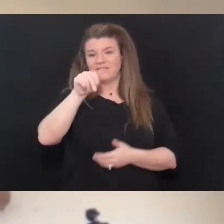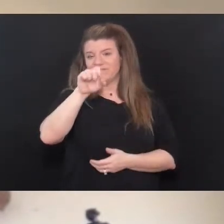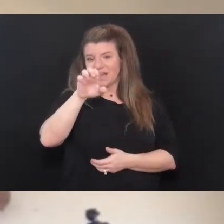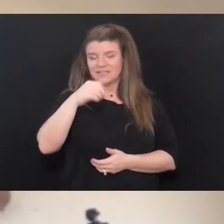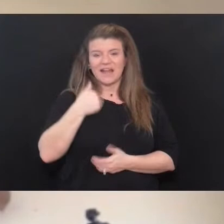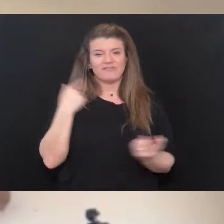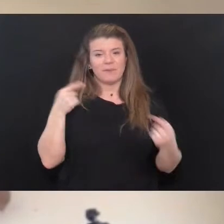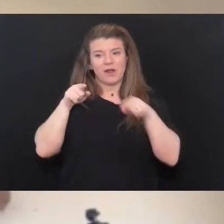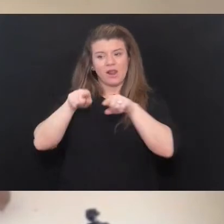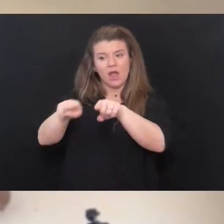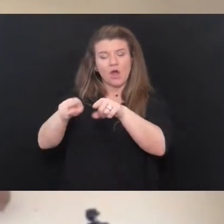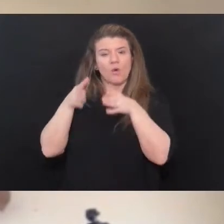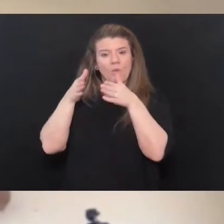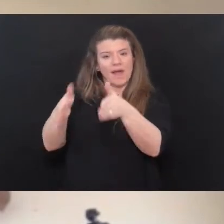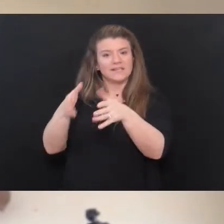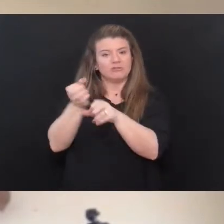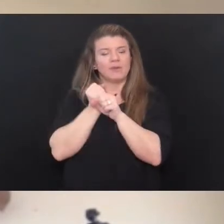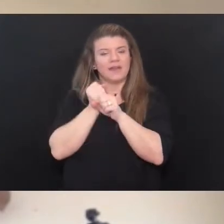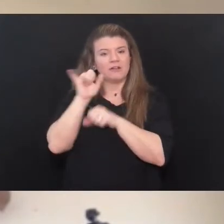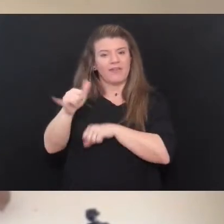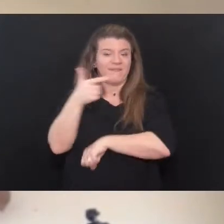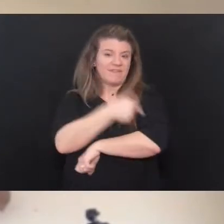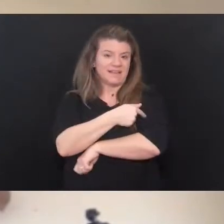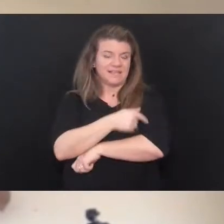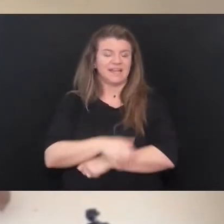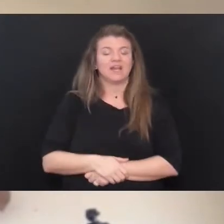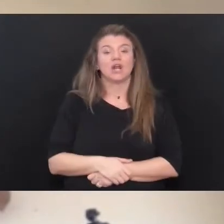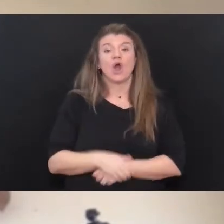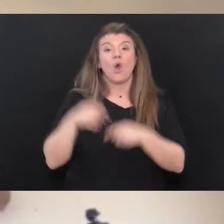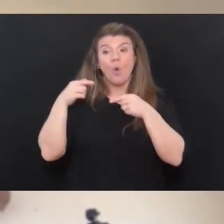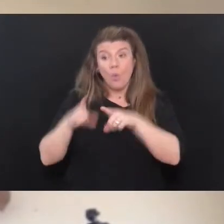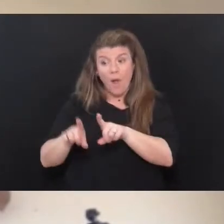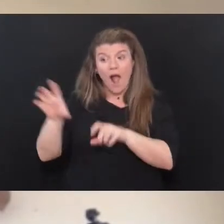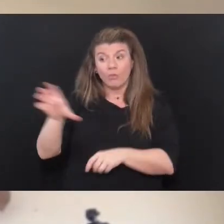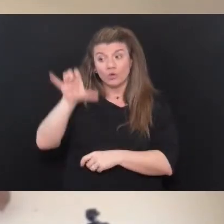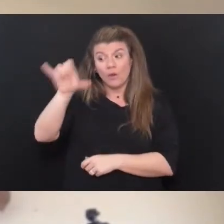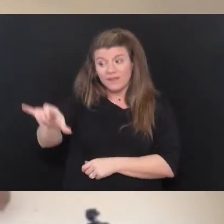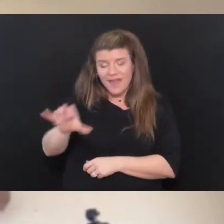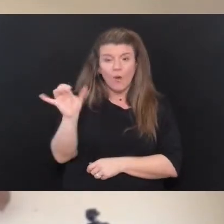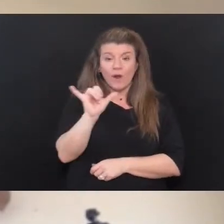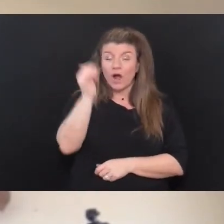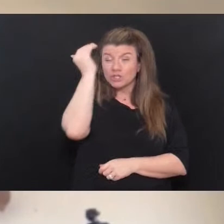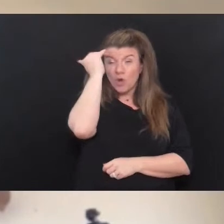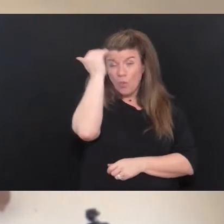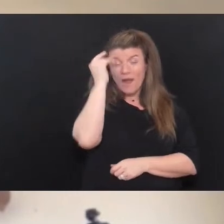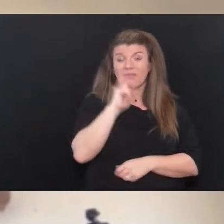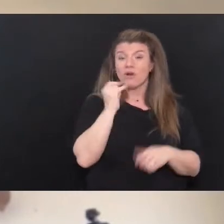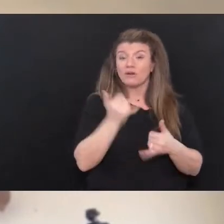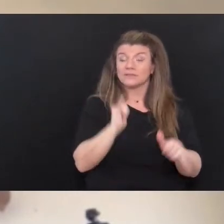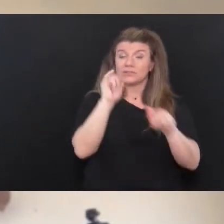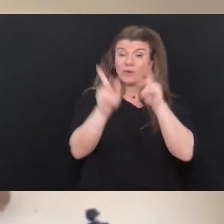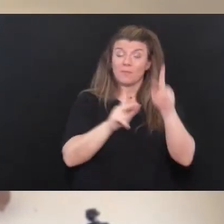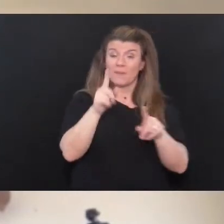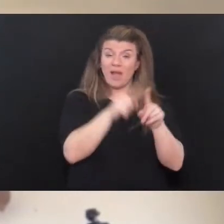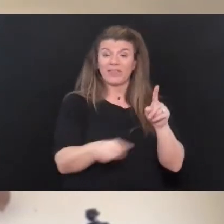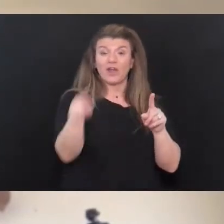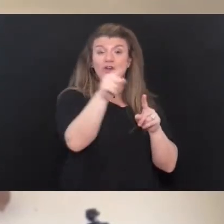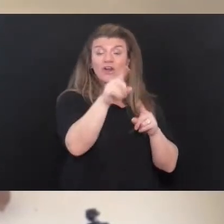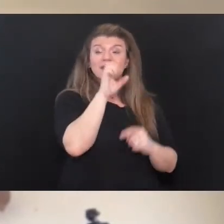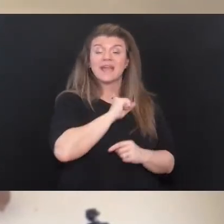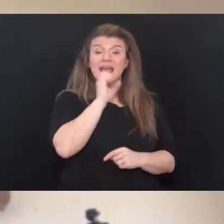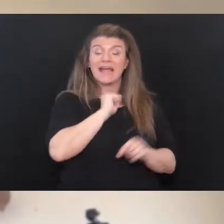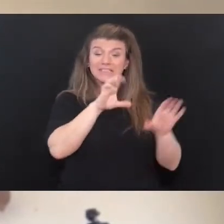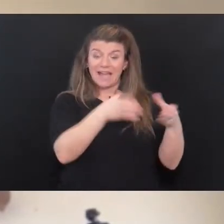paths to get to the vaccine. While we're doing that, we are also cognizant that there are still people out there in the